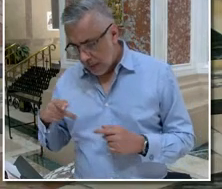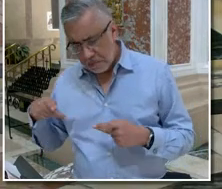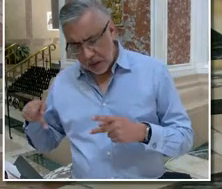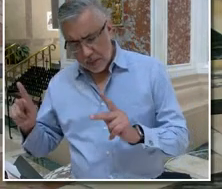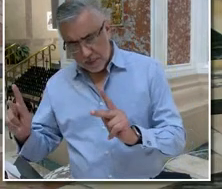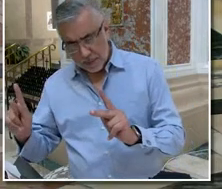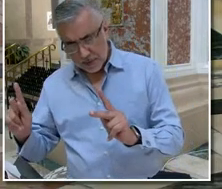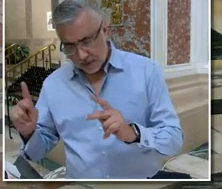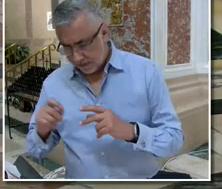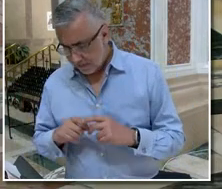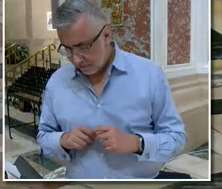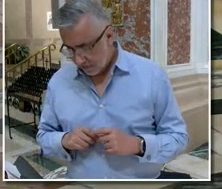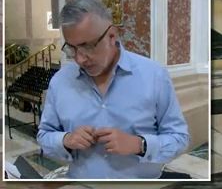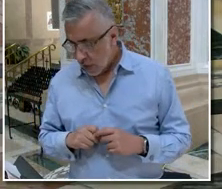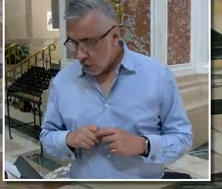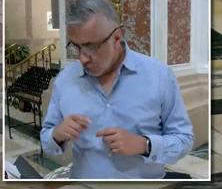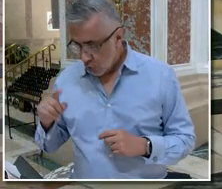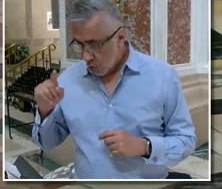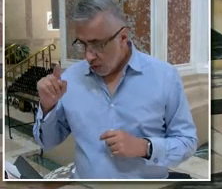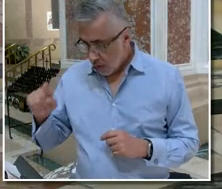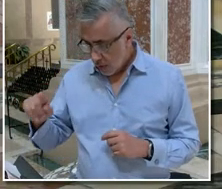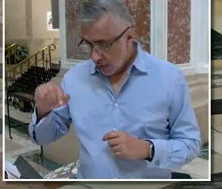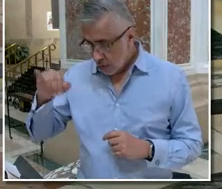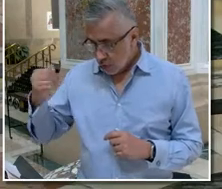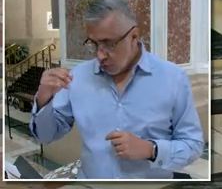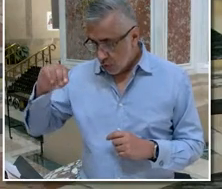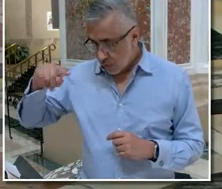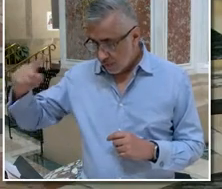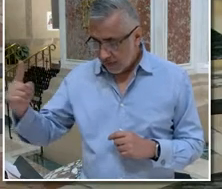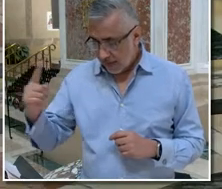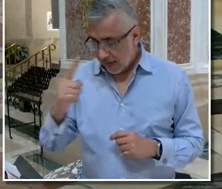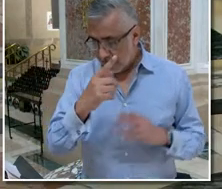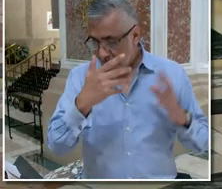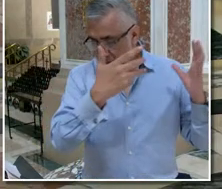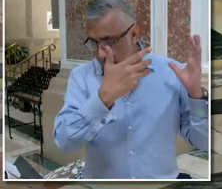it. So he came and took his body.